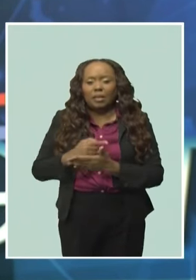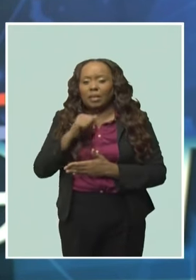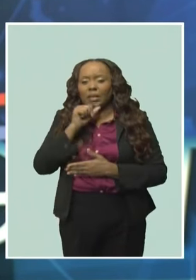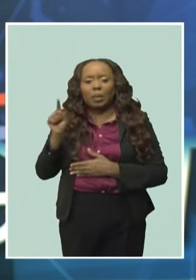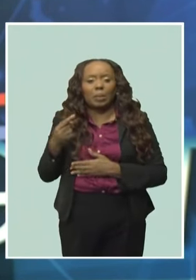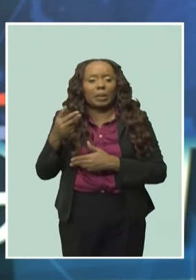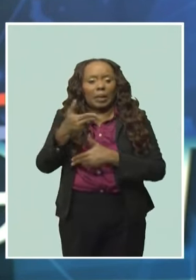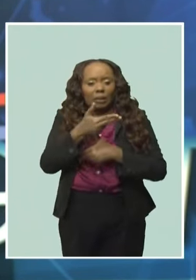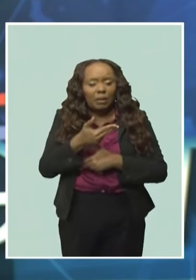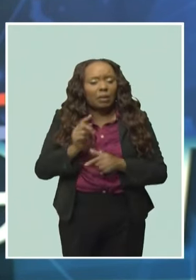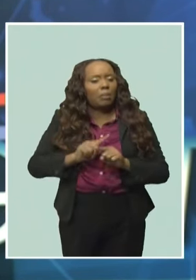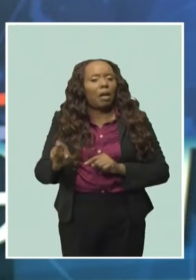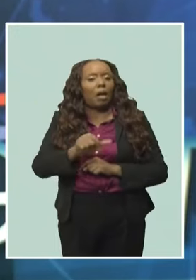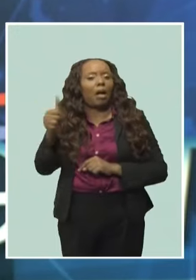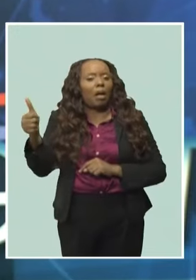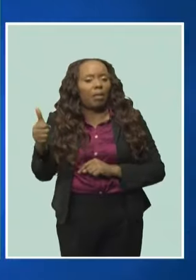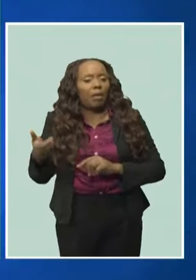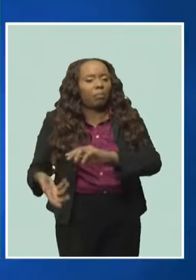hurricane cycle.